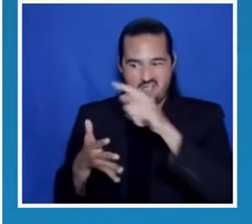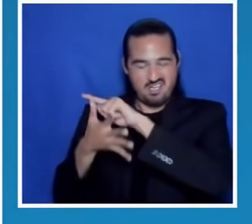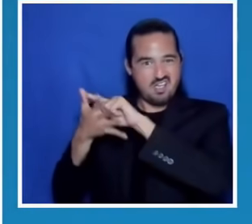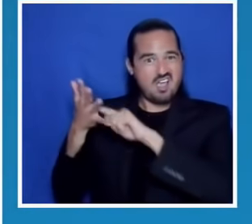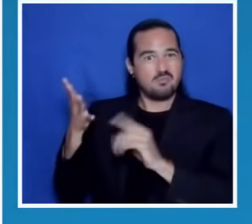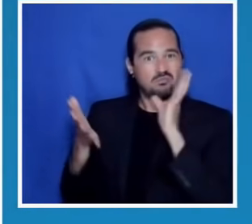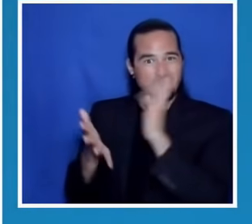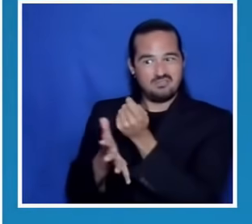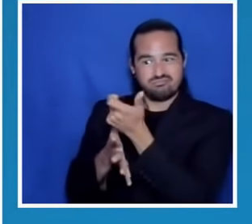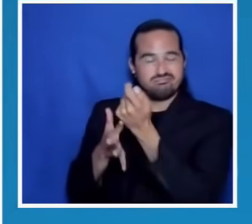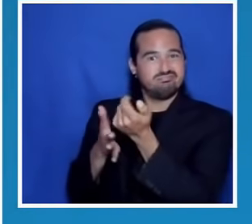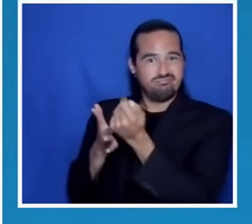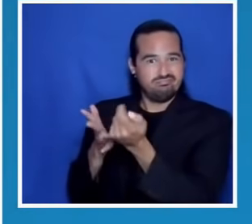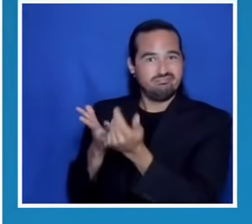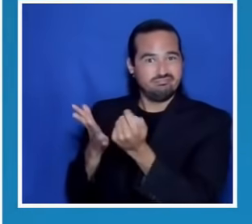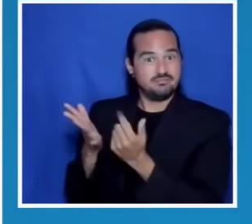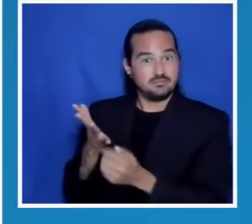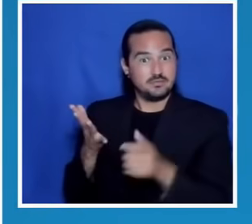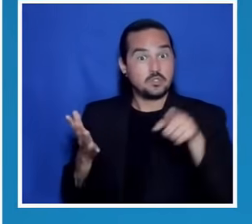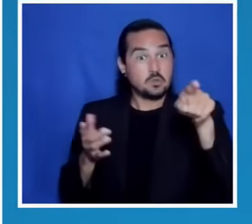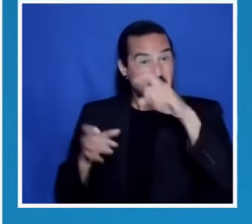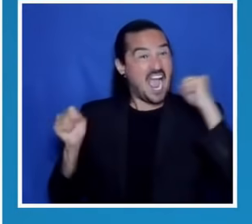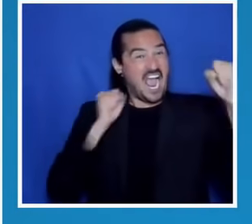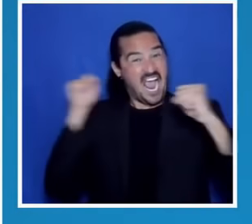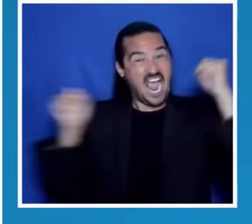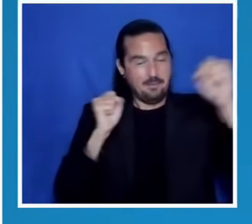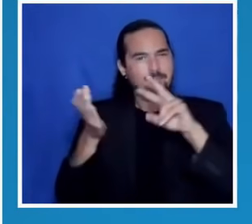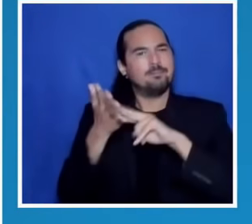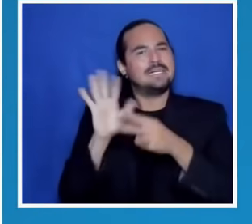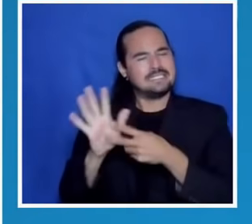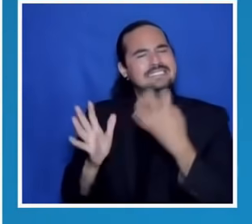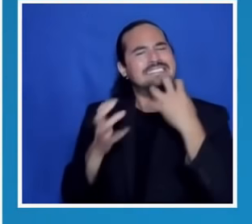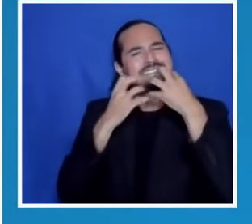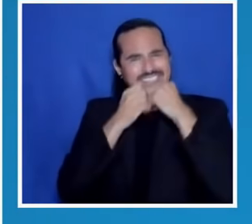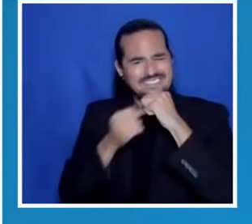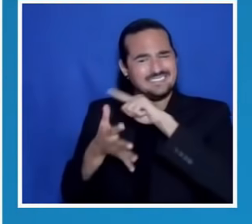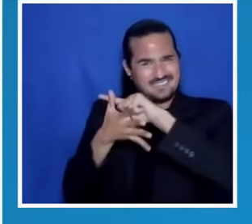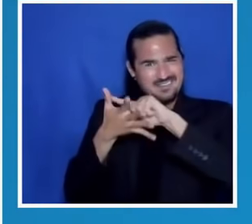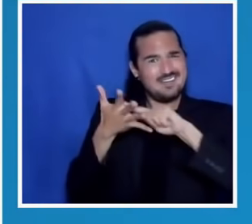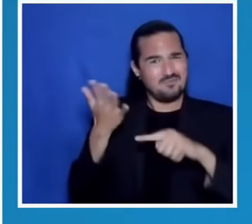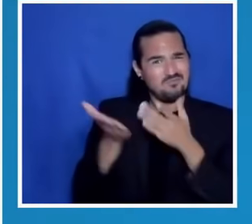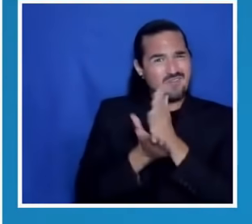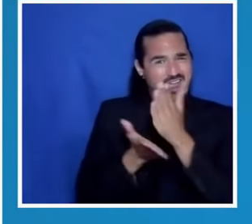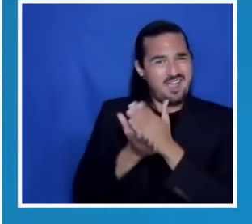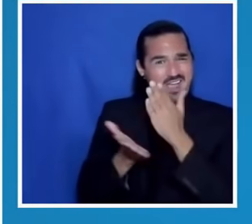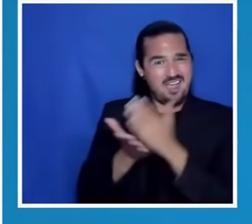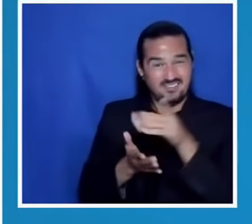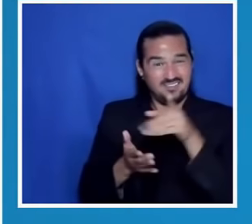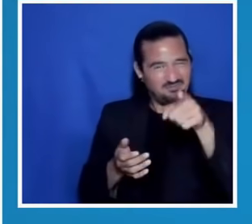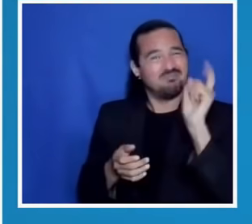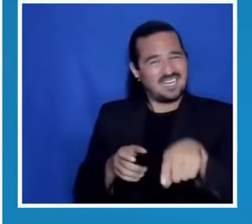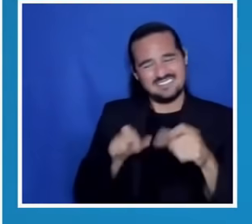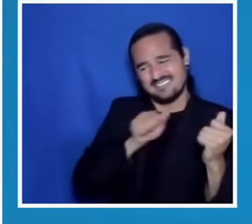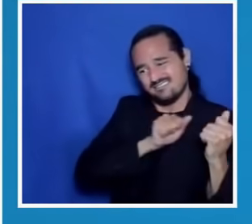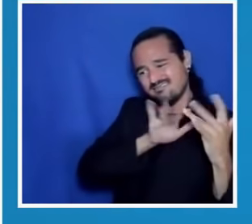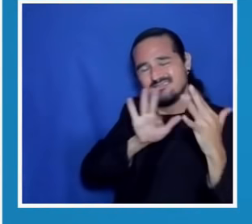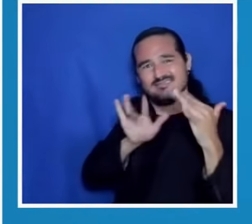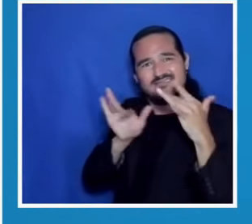that same level of intensity and purpose and passion to introduce, as I introduce,